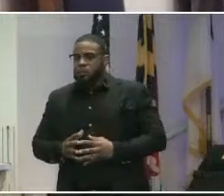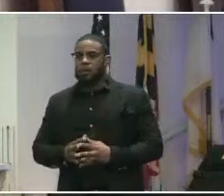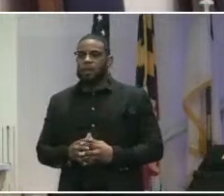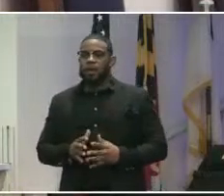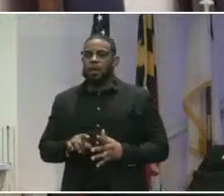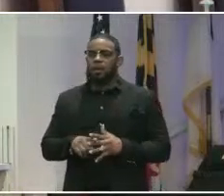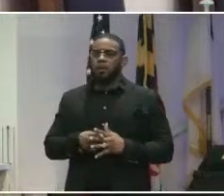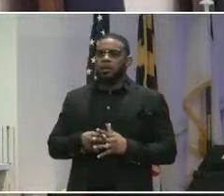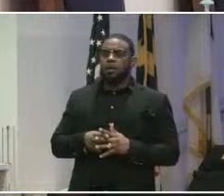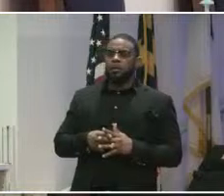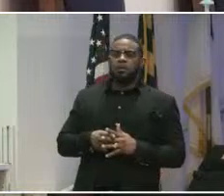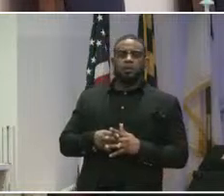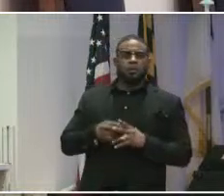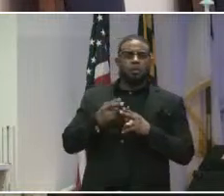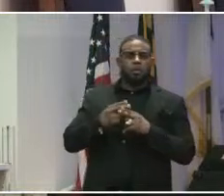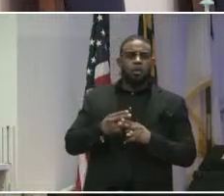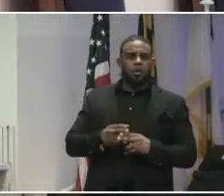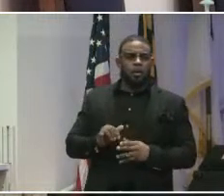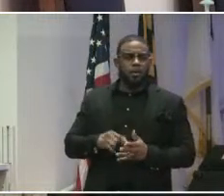I'm gonna start the call off like this.